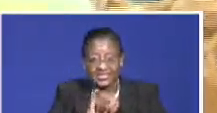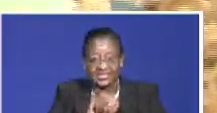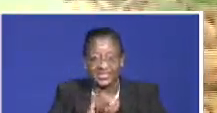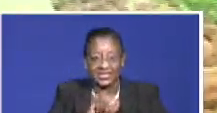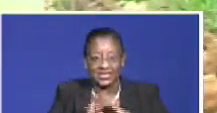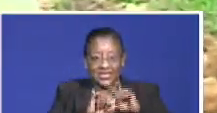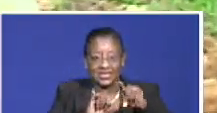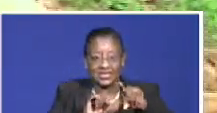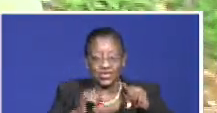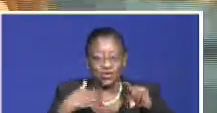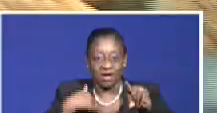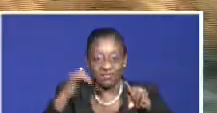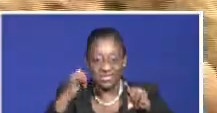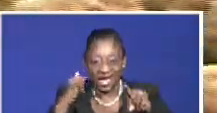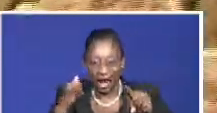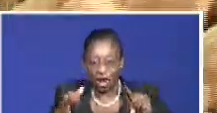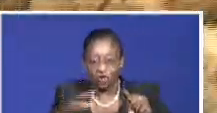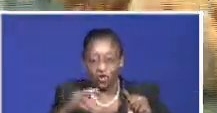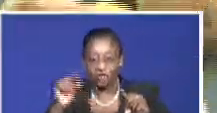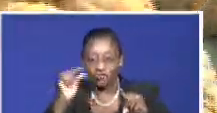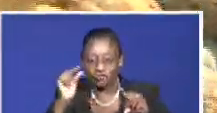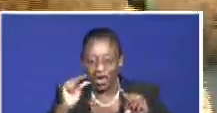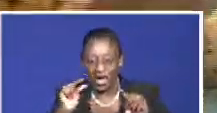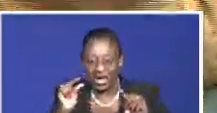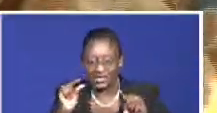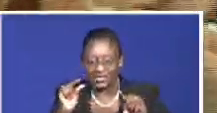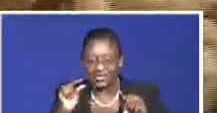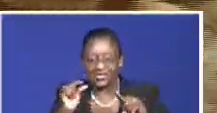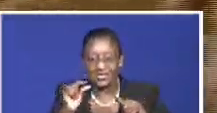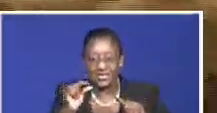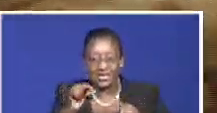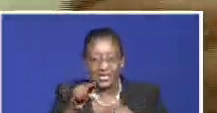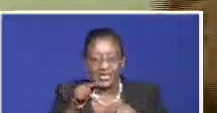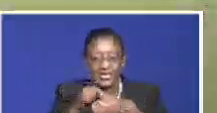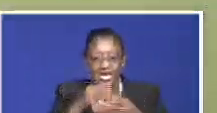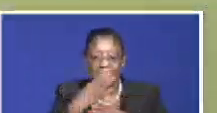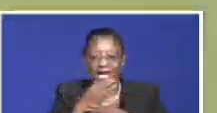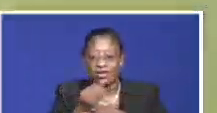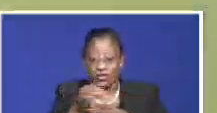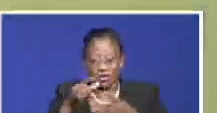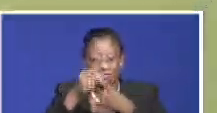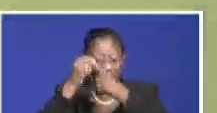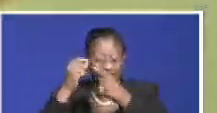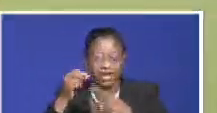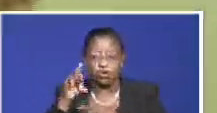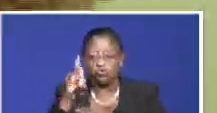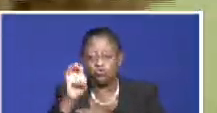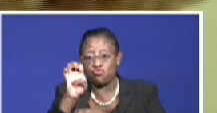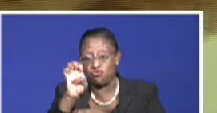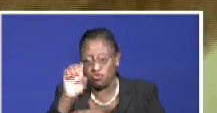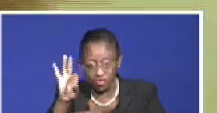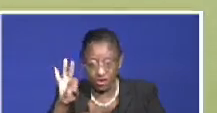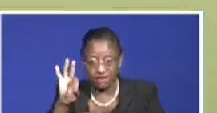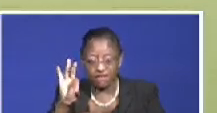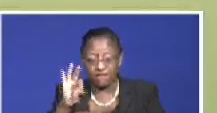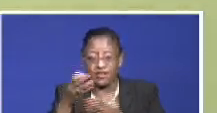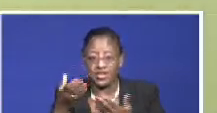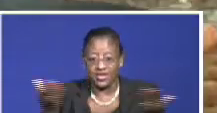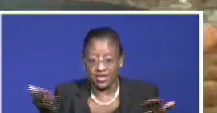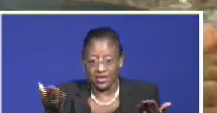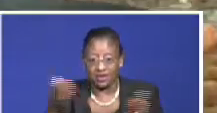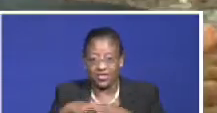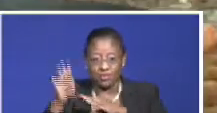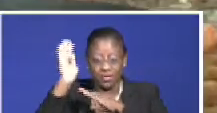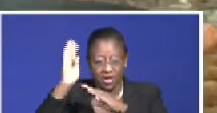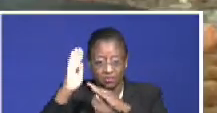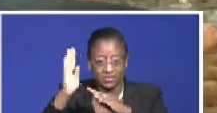hardhead. You have yellow, you have grass, and you also have the grass number ones. And you could also find reef sponge here in the Bahamas as well. The